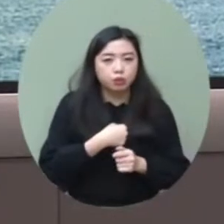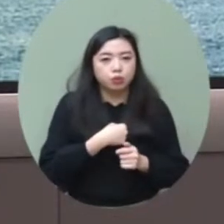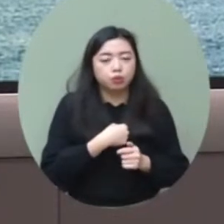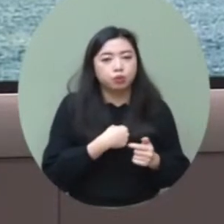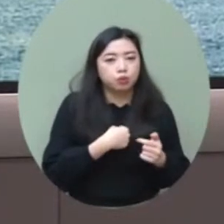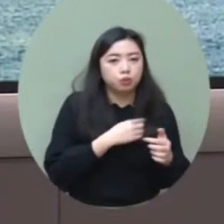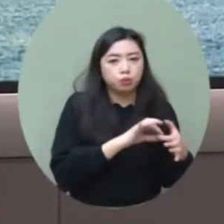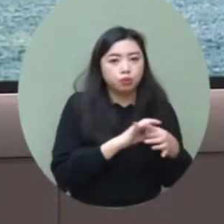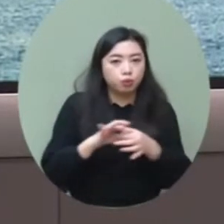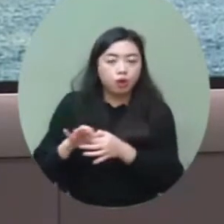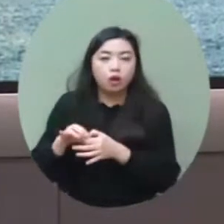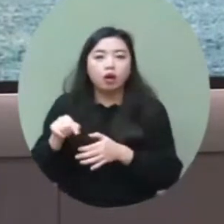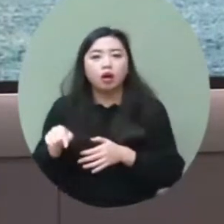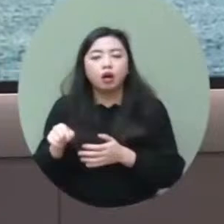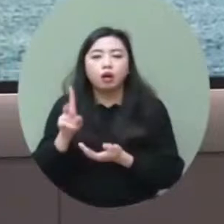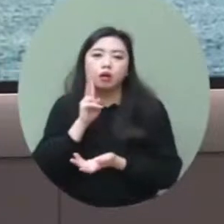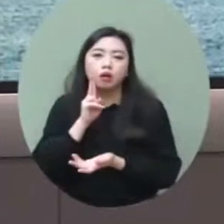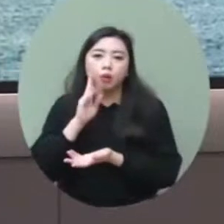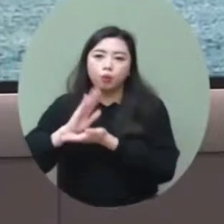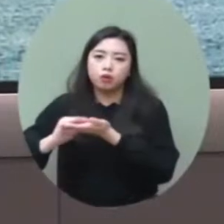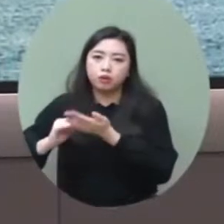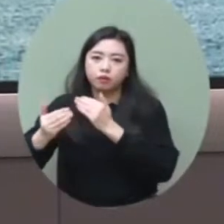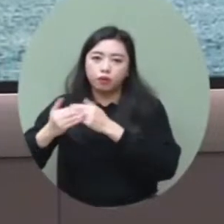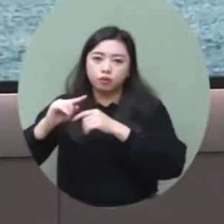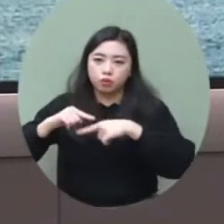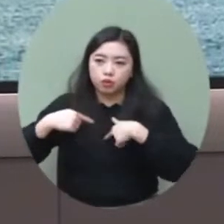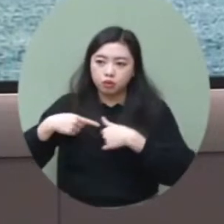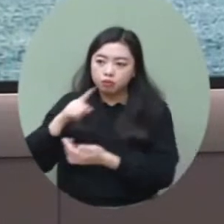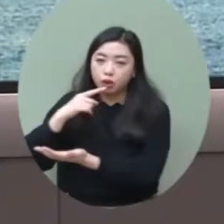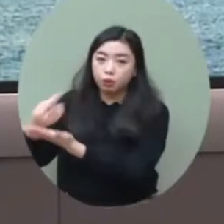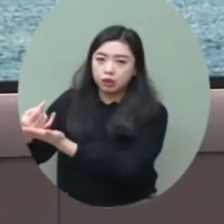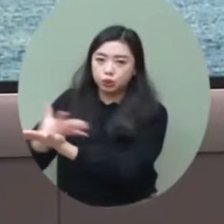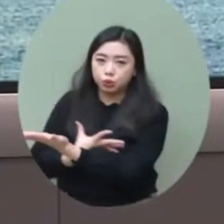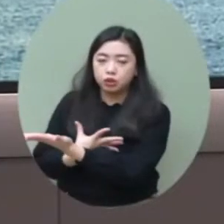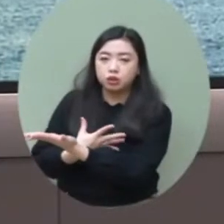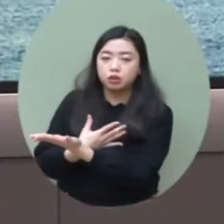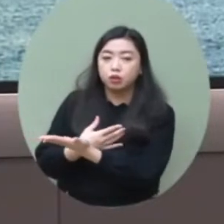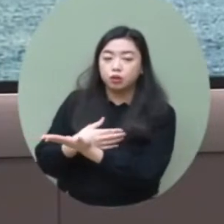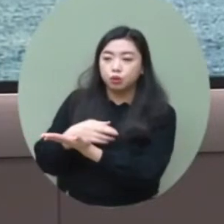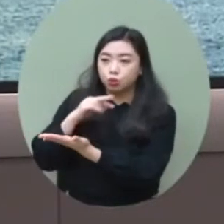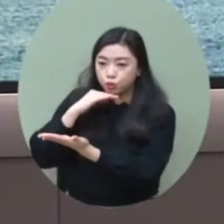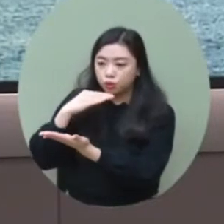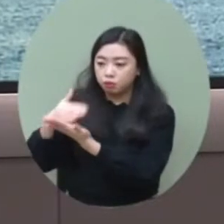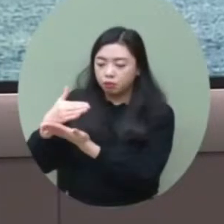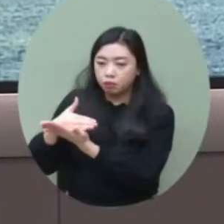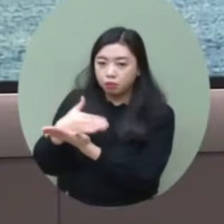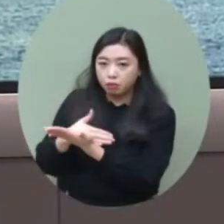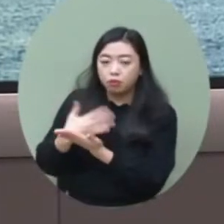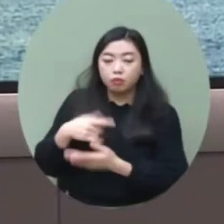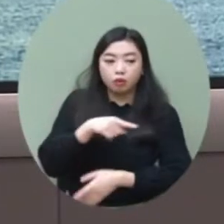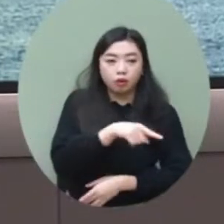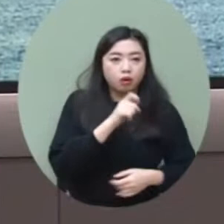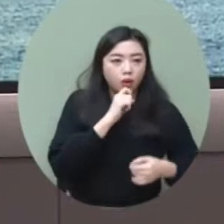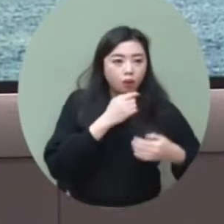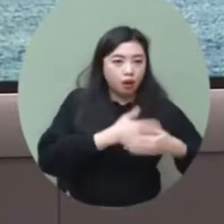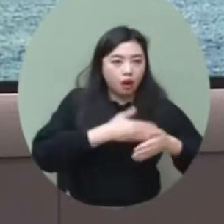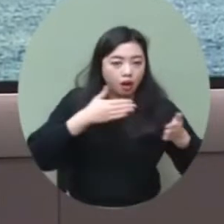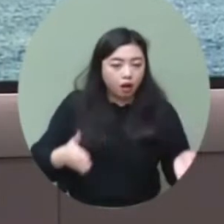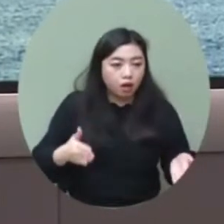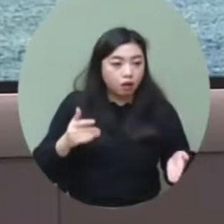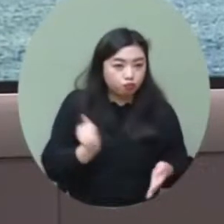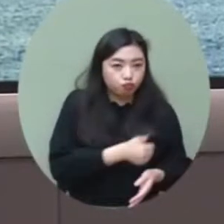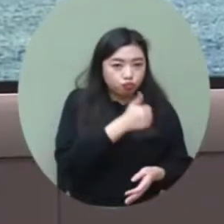CHP for the termination of isolation order. They should recover from the disease. And at the same